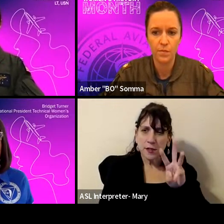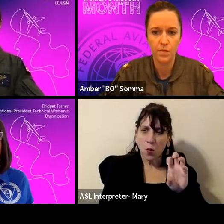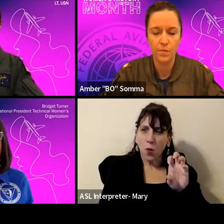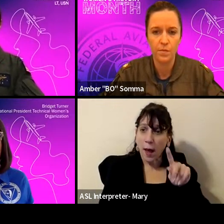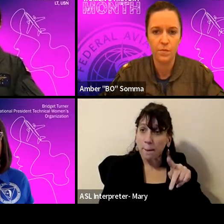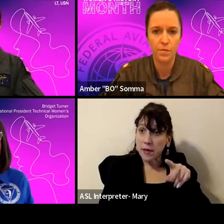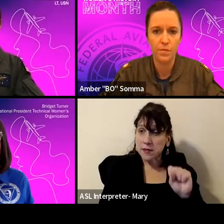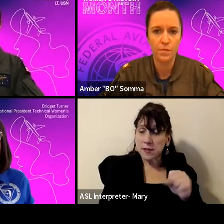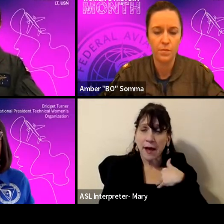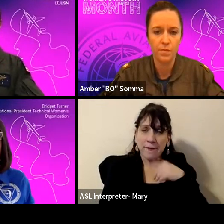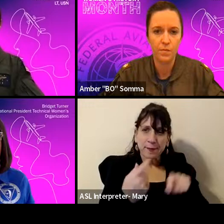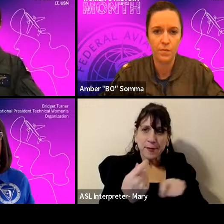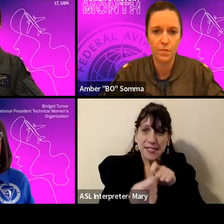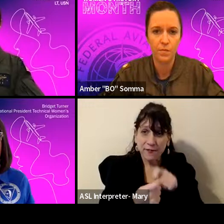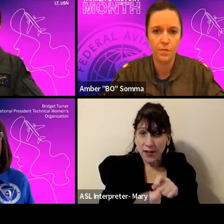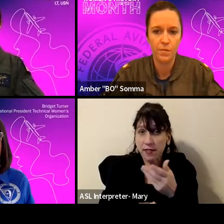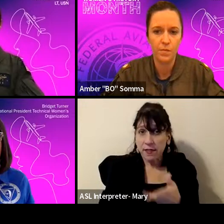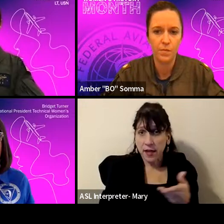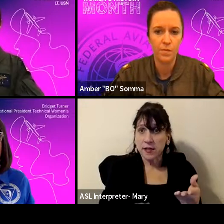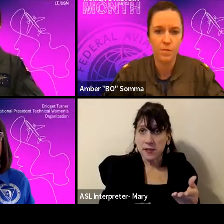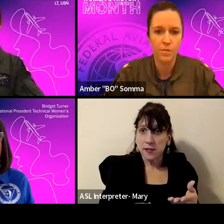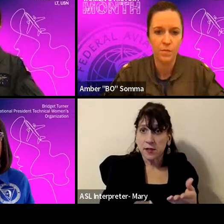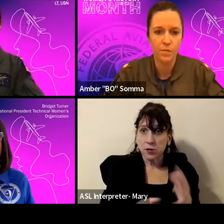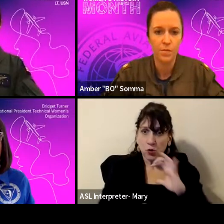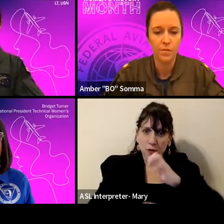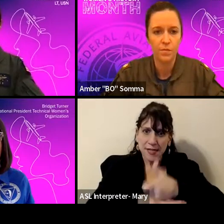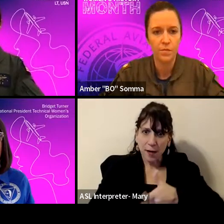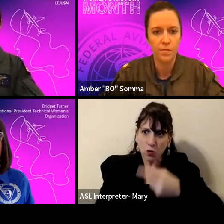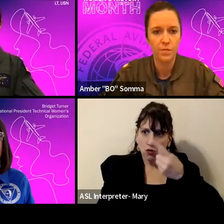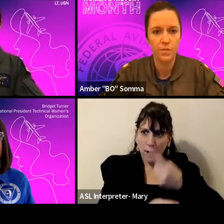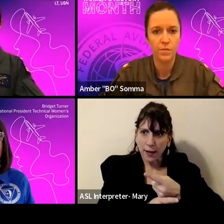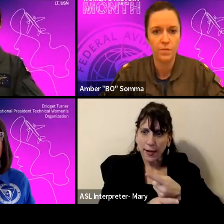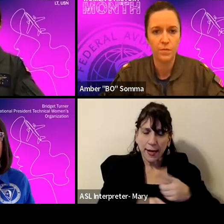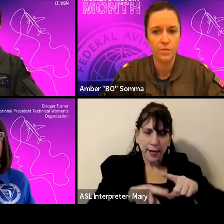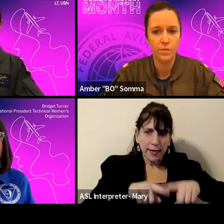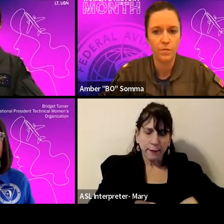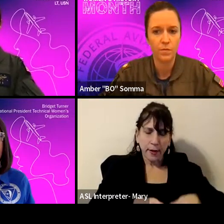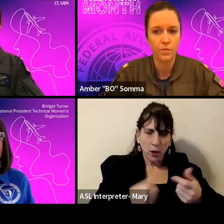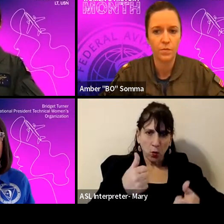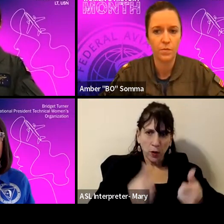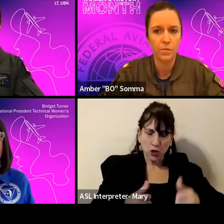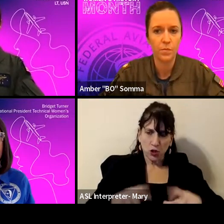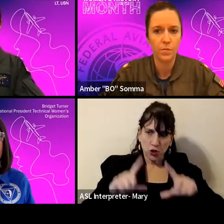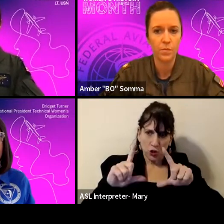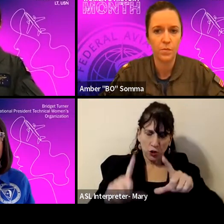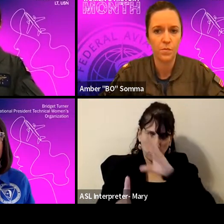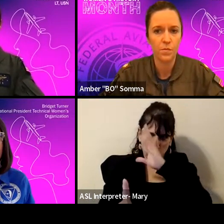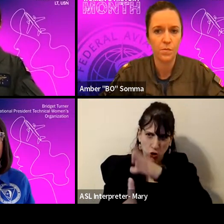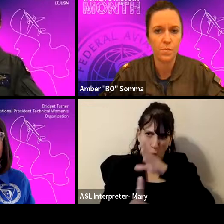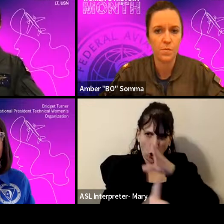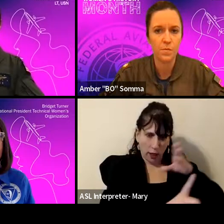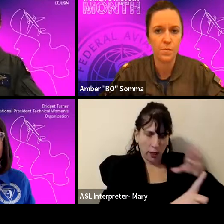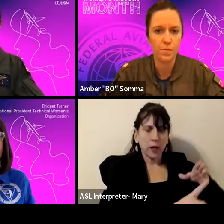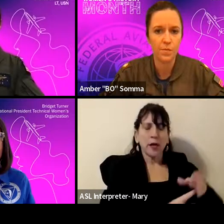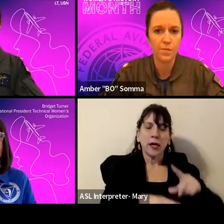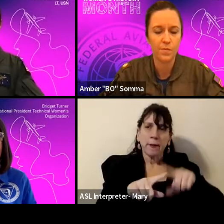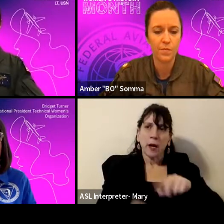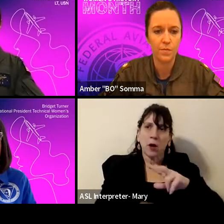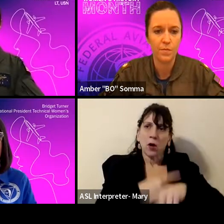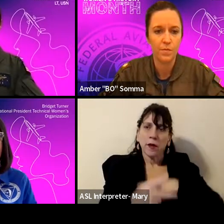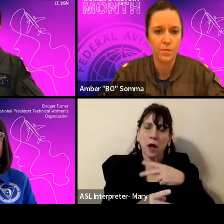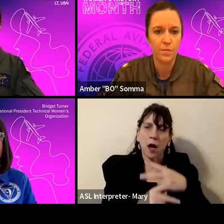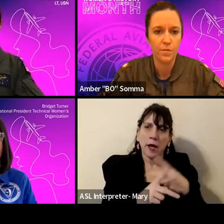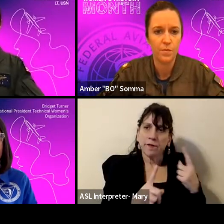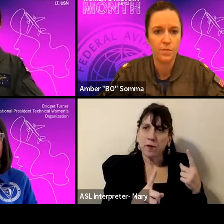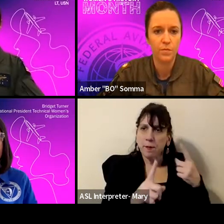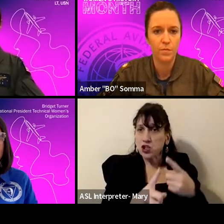very specific things that to be set up correctly, depending on what target you're going for, depending on what type of mission you're doing. And so